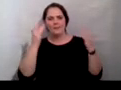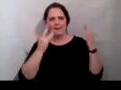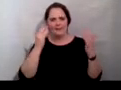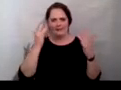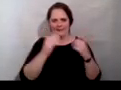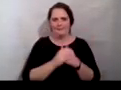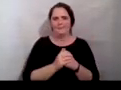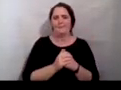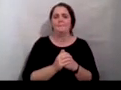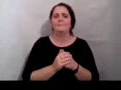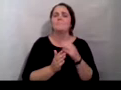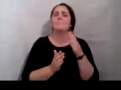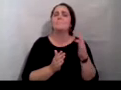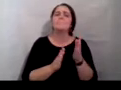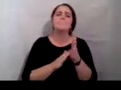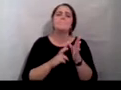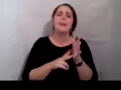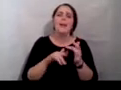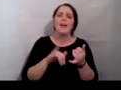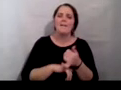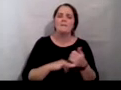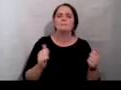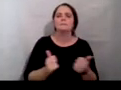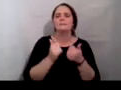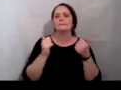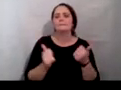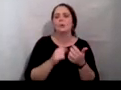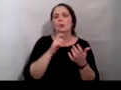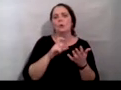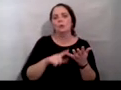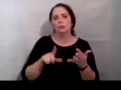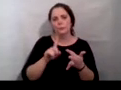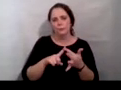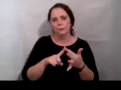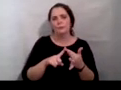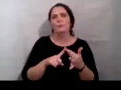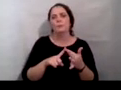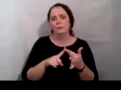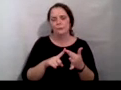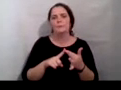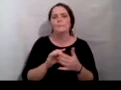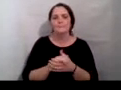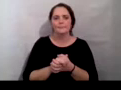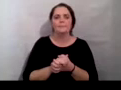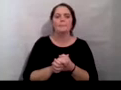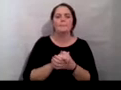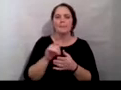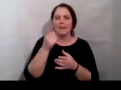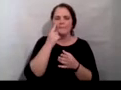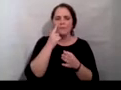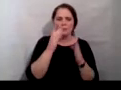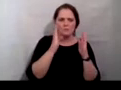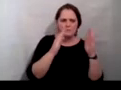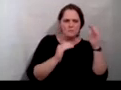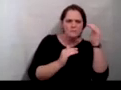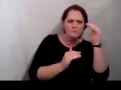way? Mavis Ngallametta's art has lots of cues, particularly if you look at her art, instead of,